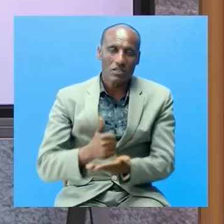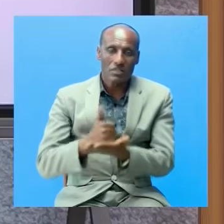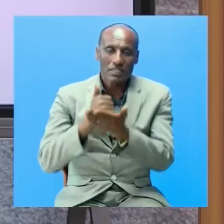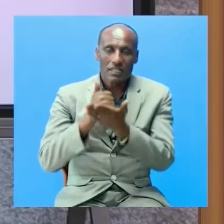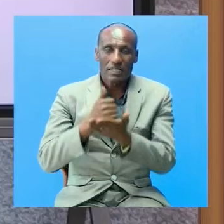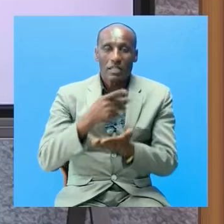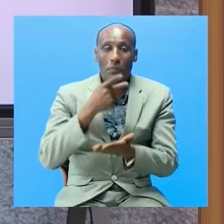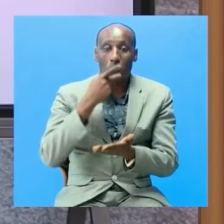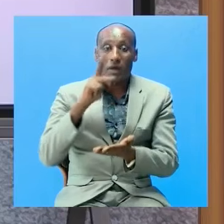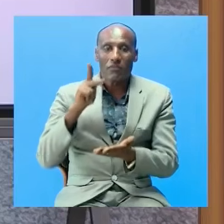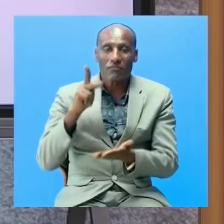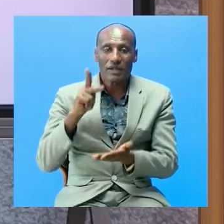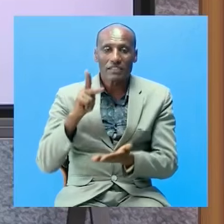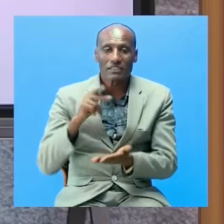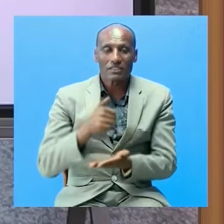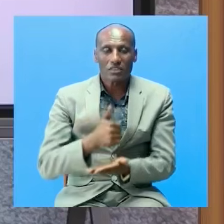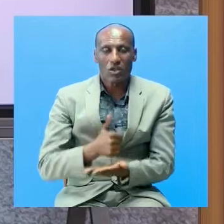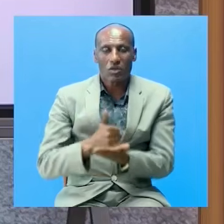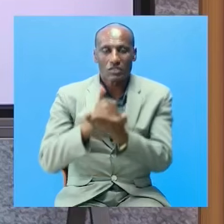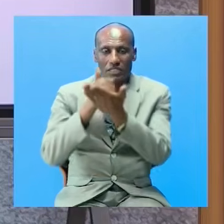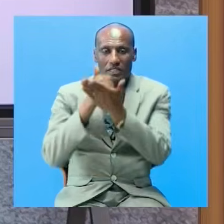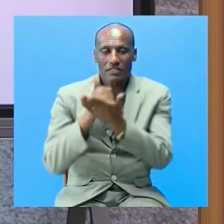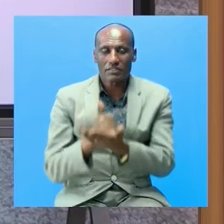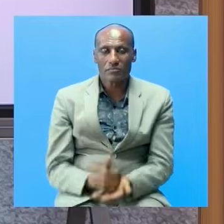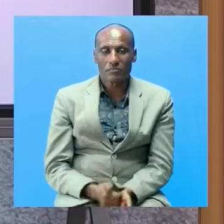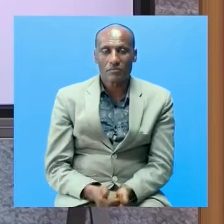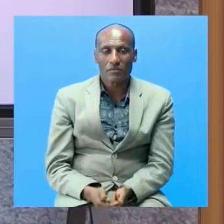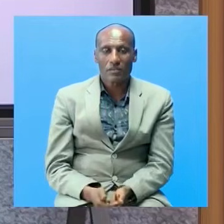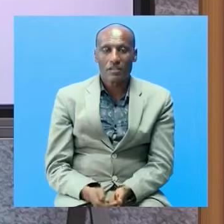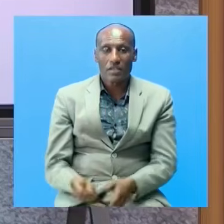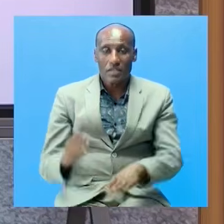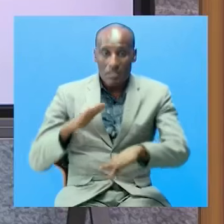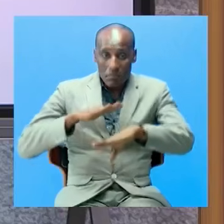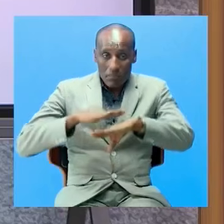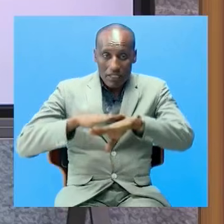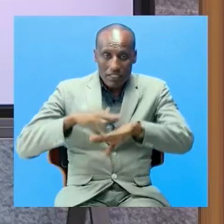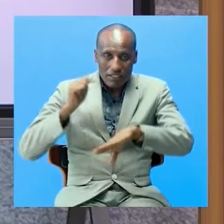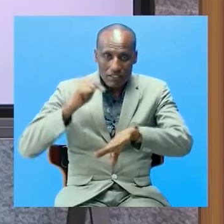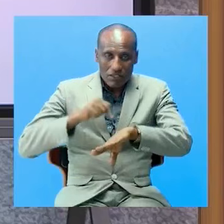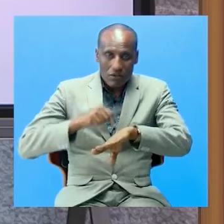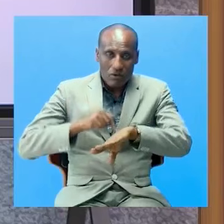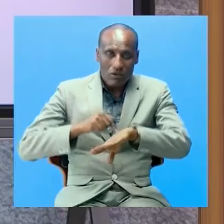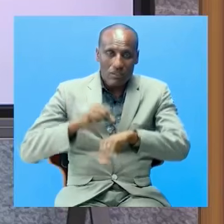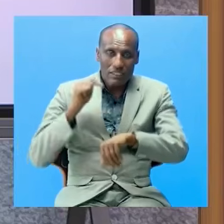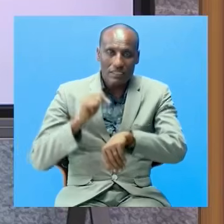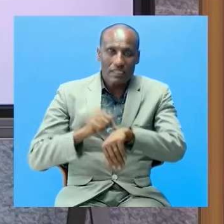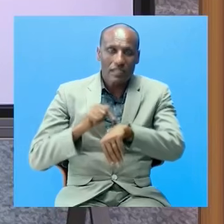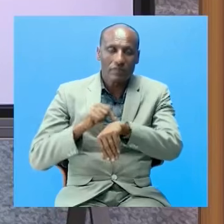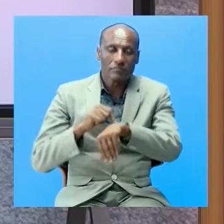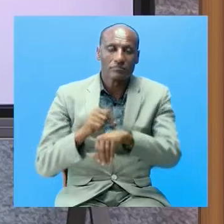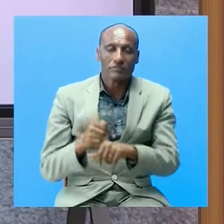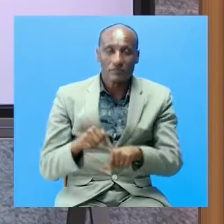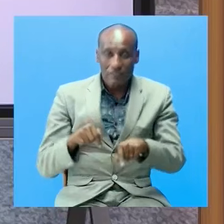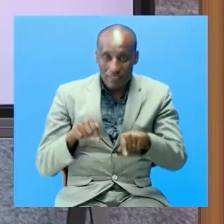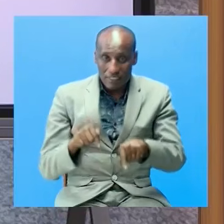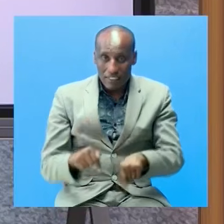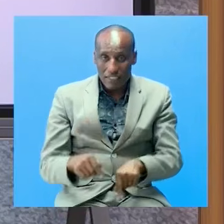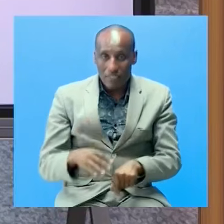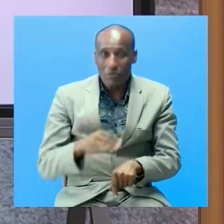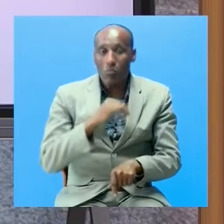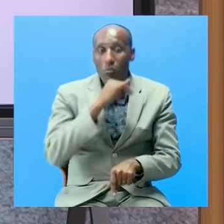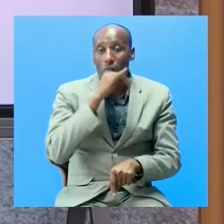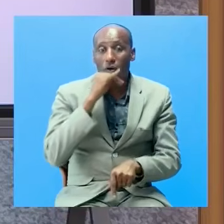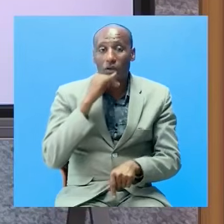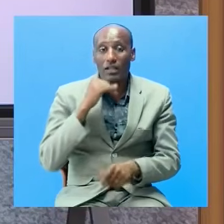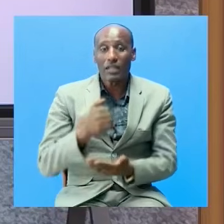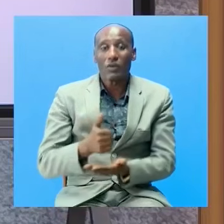the present auxiliaries and the past auxiliaries or the perfect auxiliaries. Those other auxiliaries are dependent on